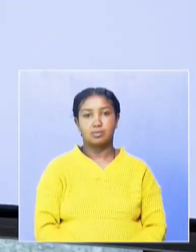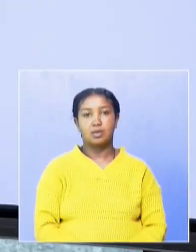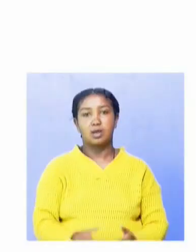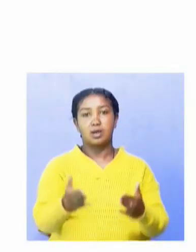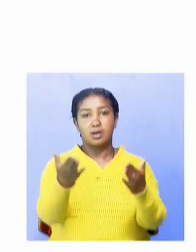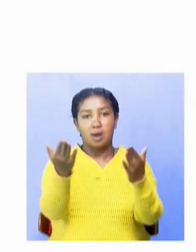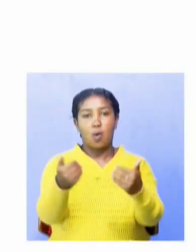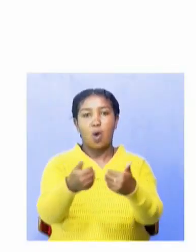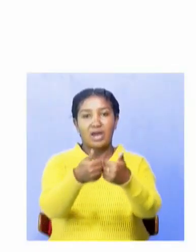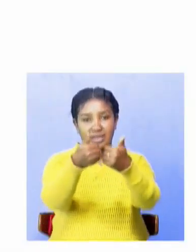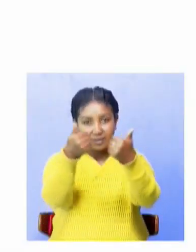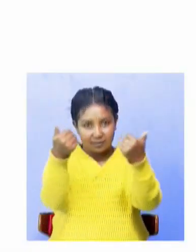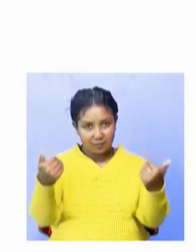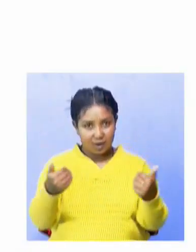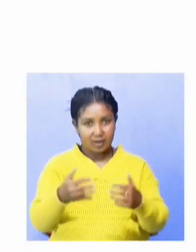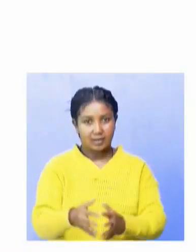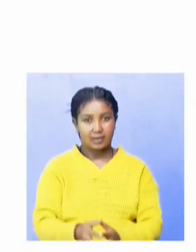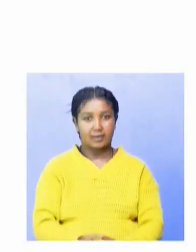to identify